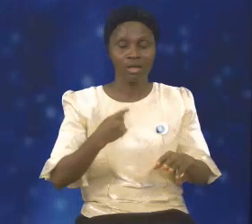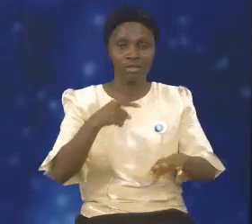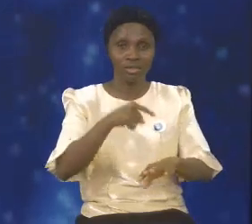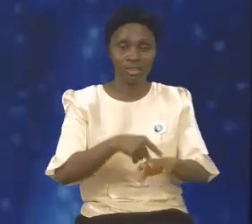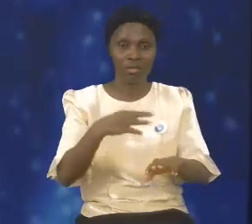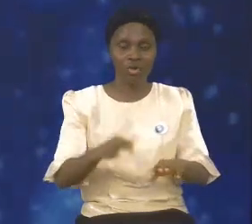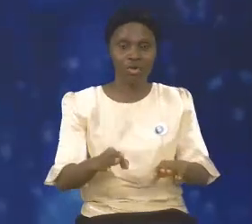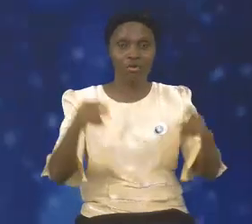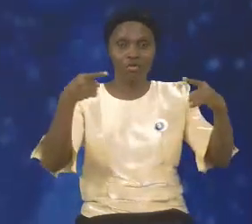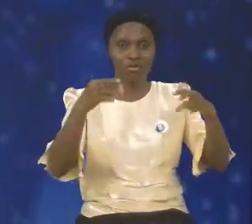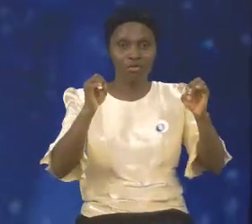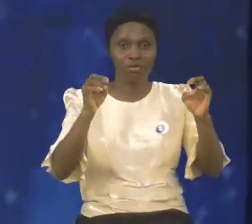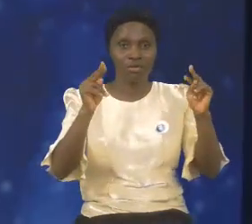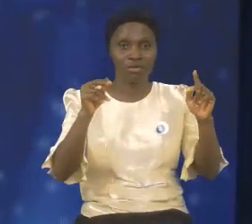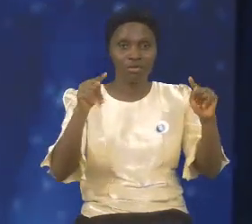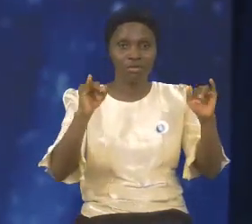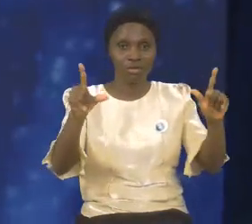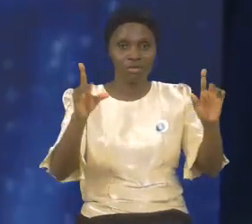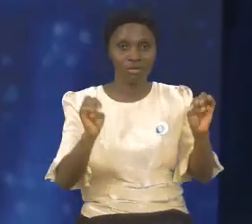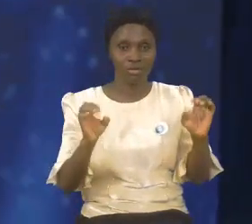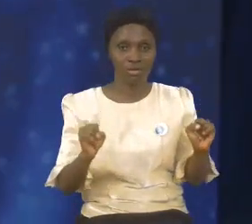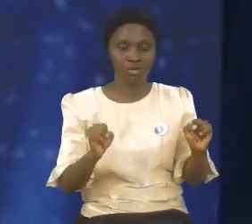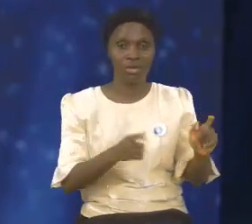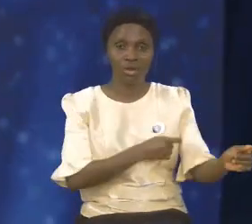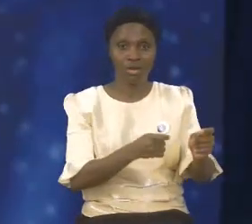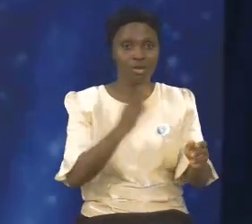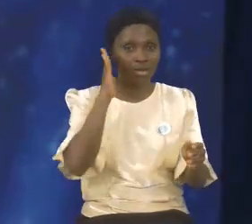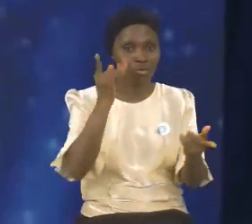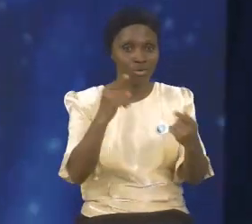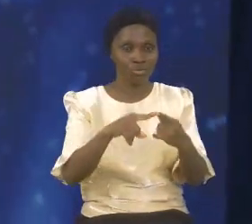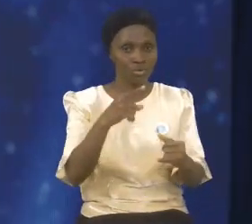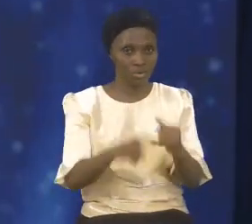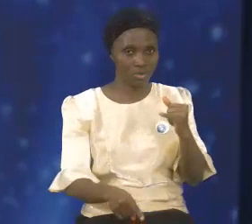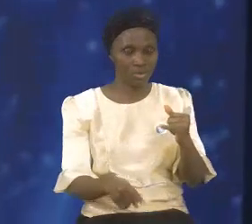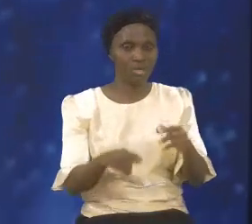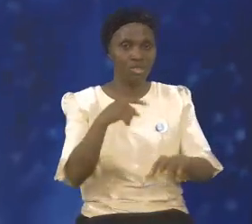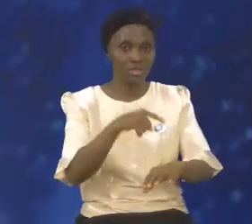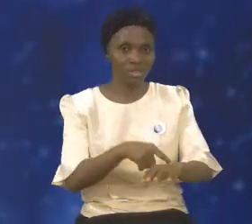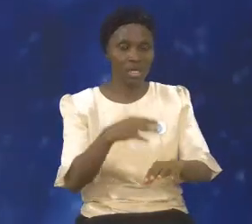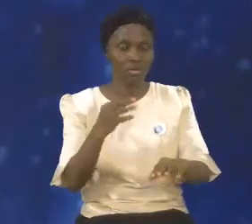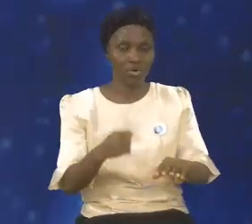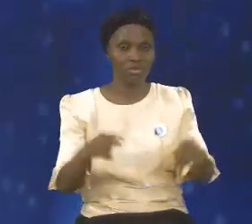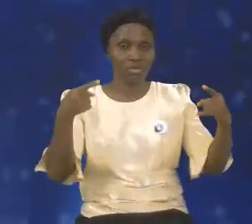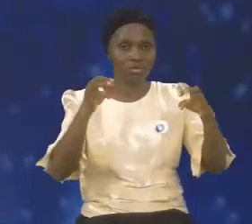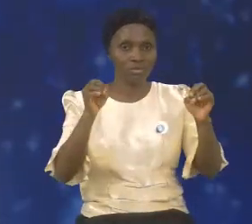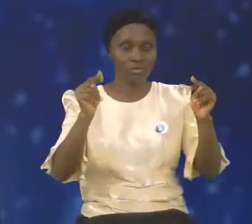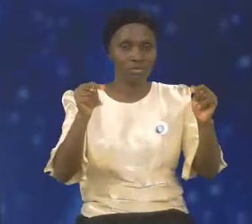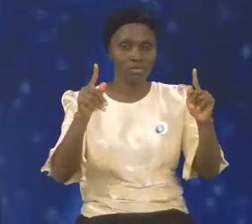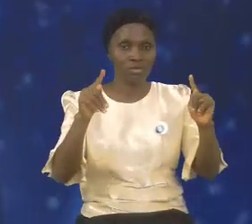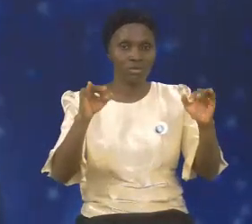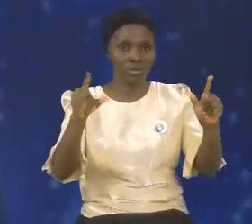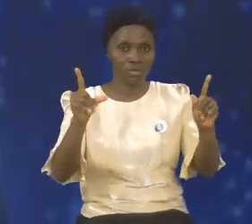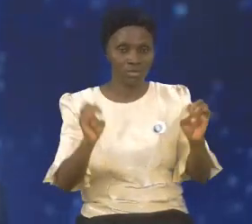come to an end. The times of the Gentiles will be fulfilled. Everything over. And